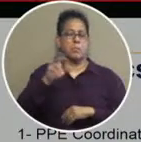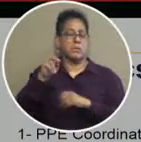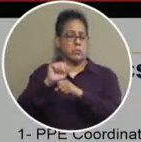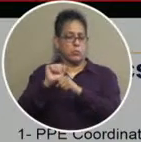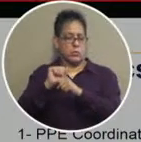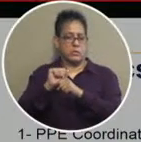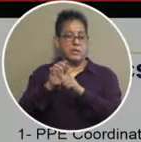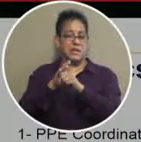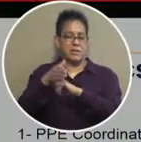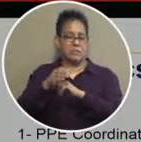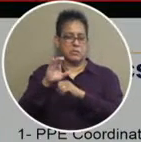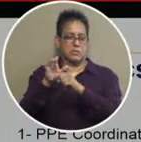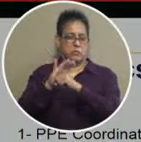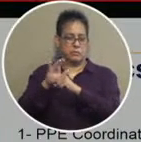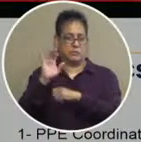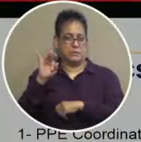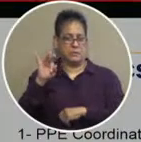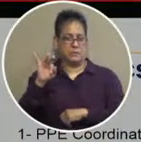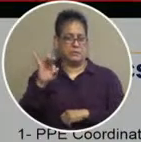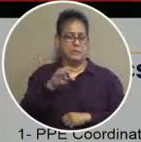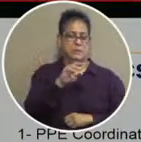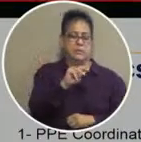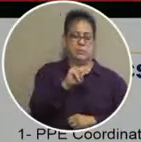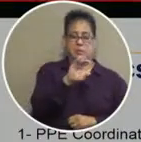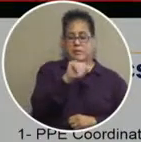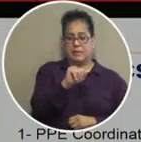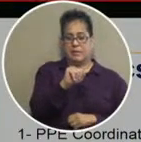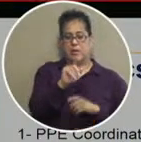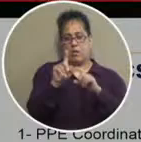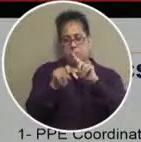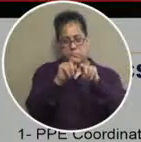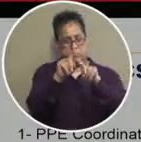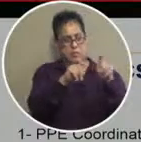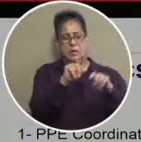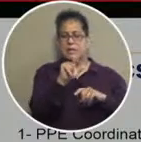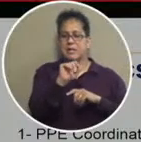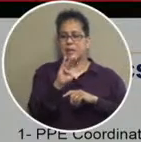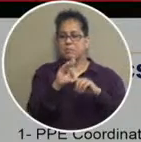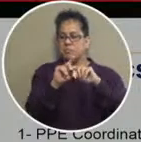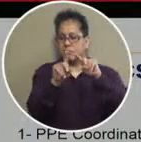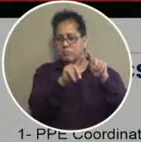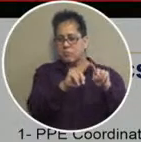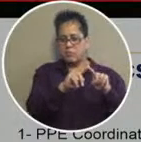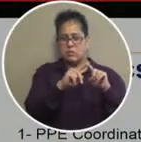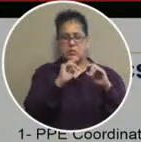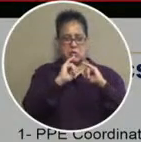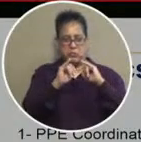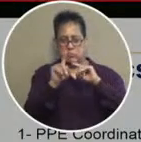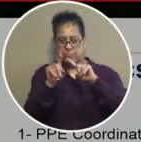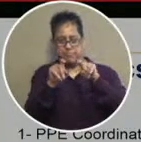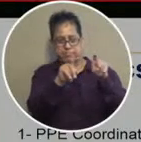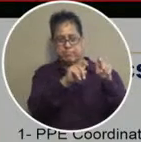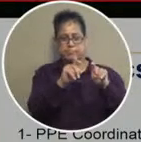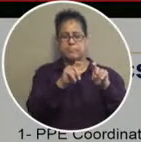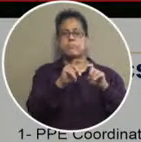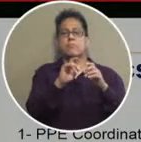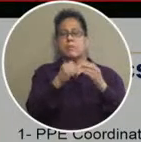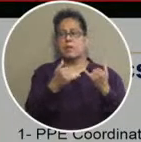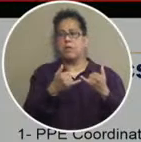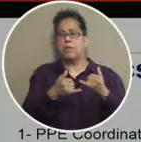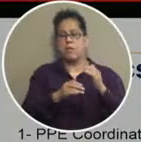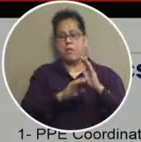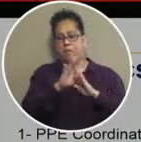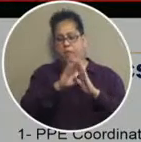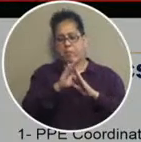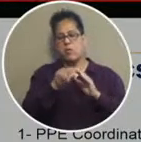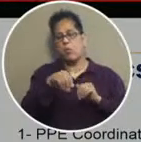COVID-19. The MCA requested information from various different laboratories and interviewed several of them, and is in the process of developing a white